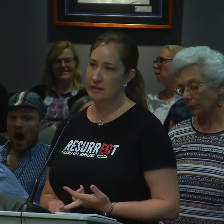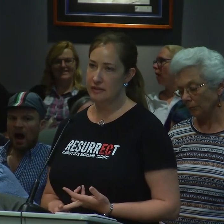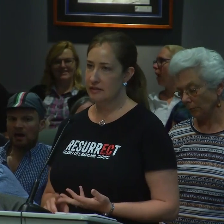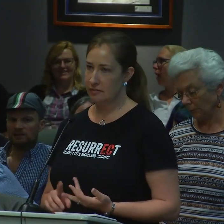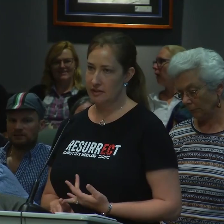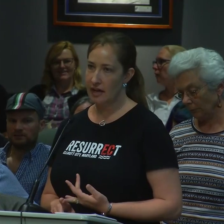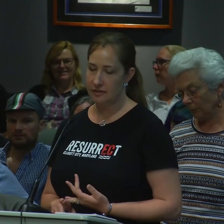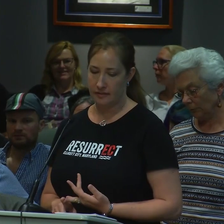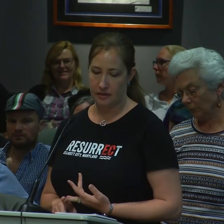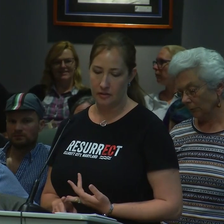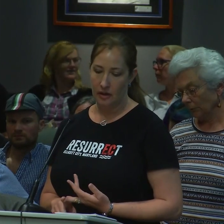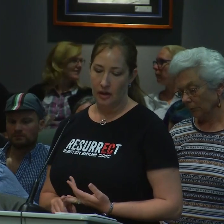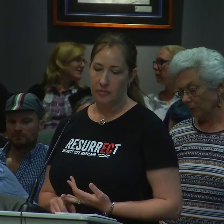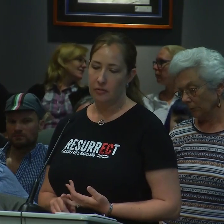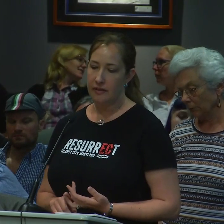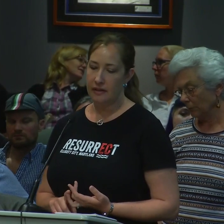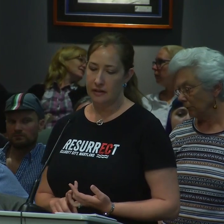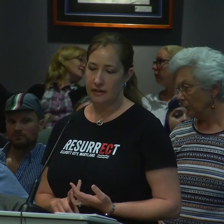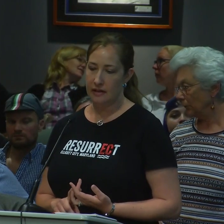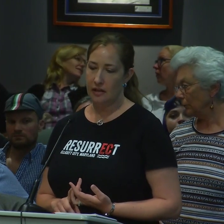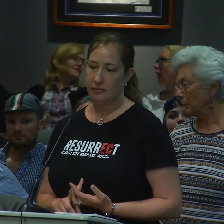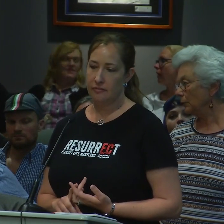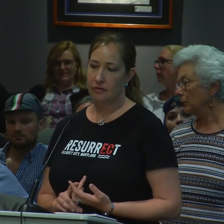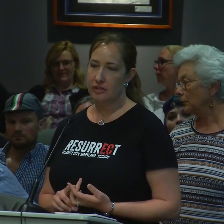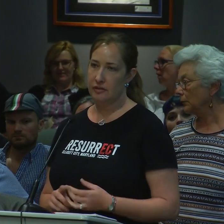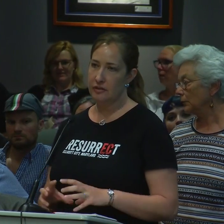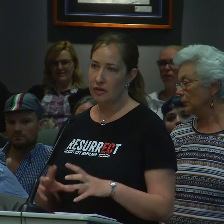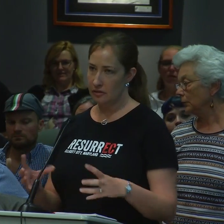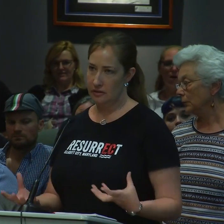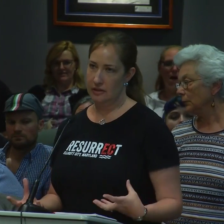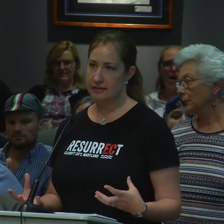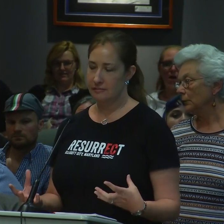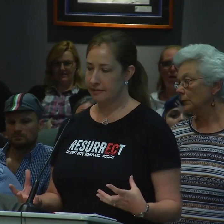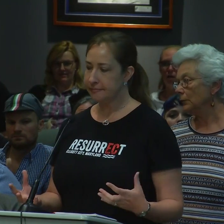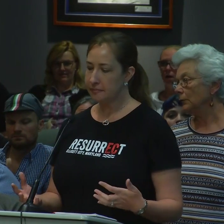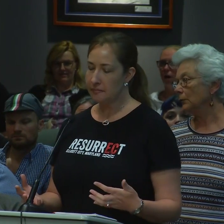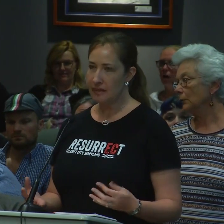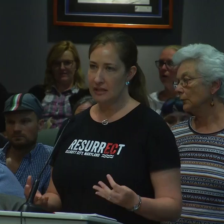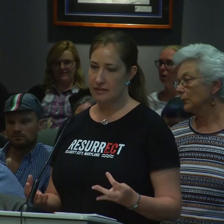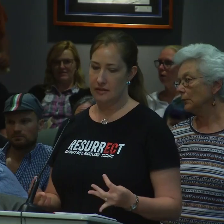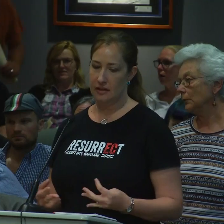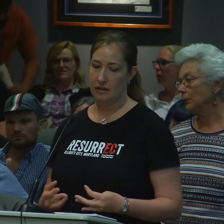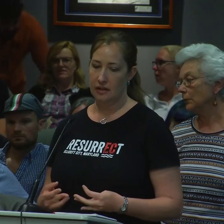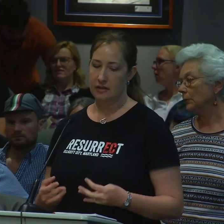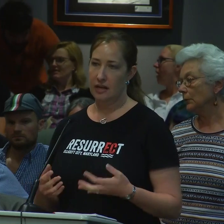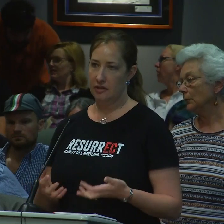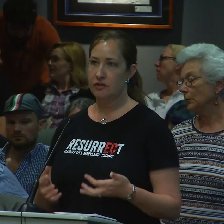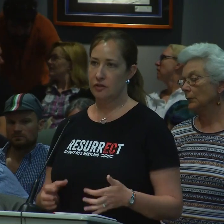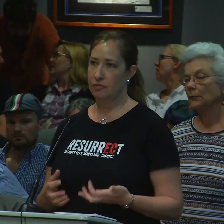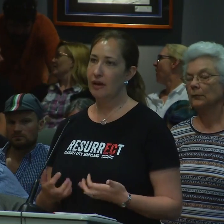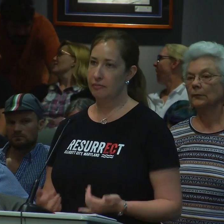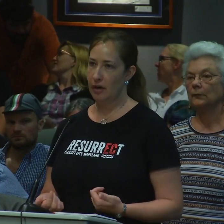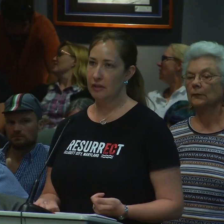to businesses as well as tax revenue. But one thing that for which there's not currently an estimate is the